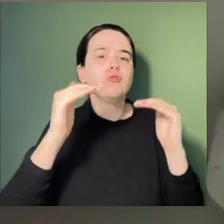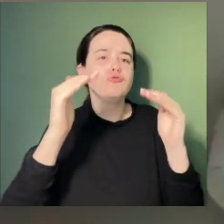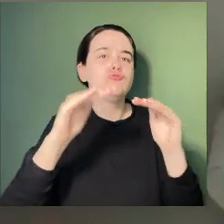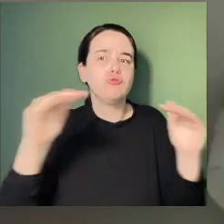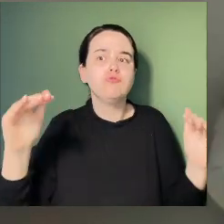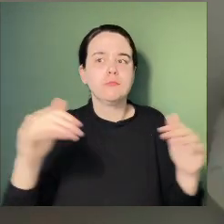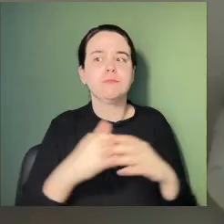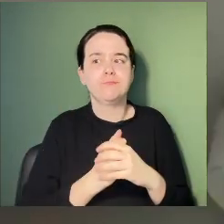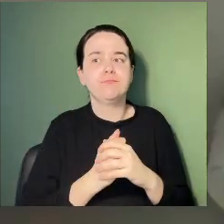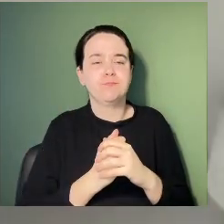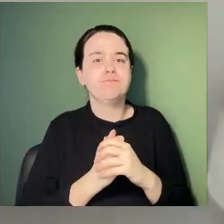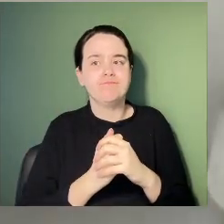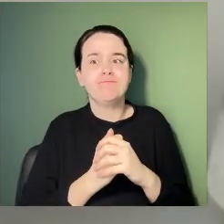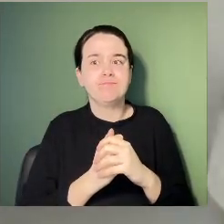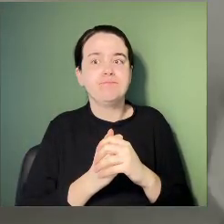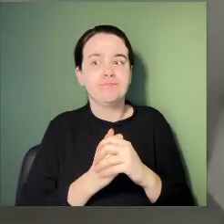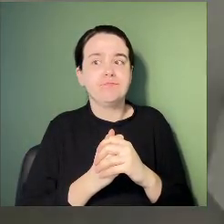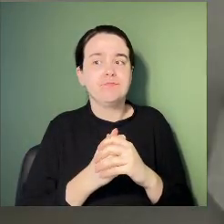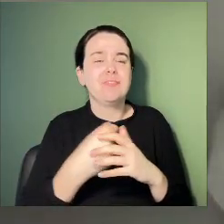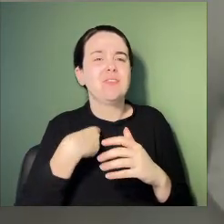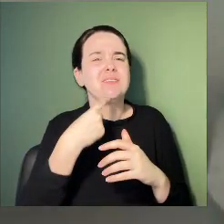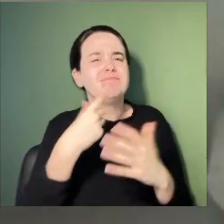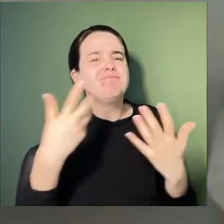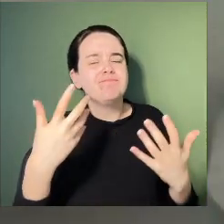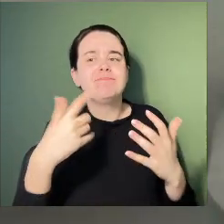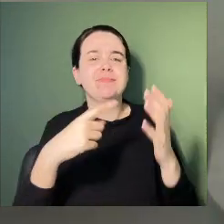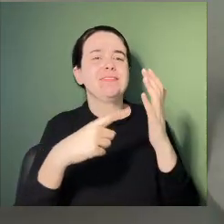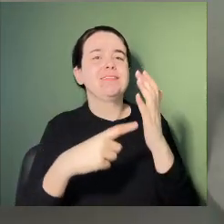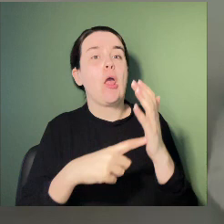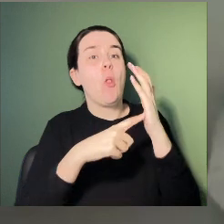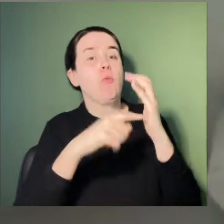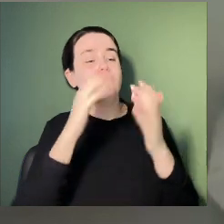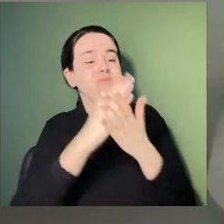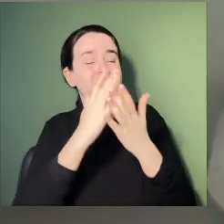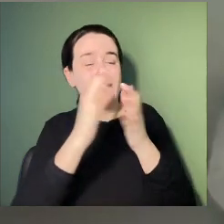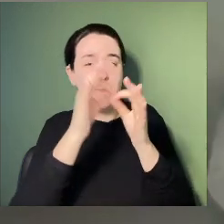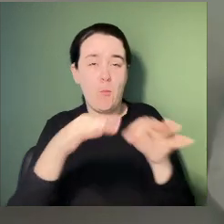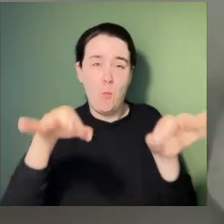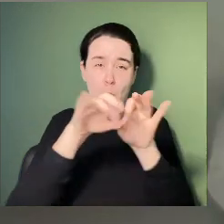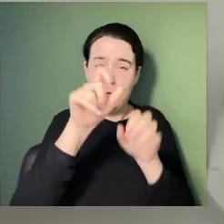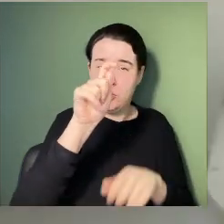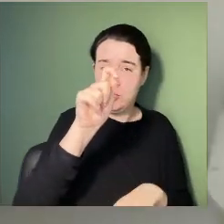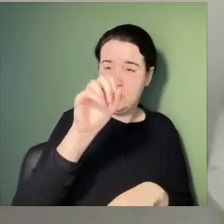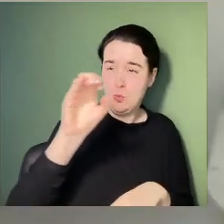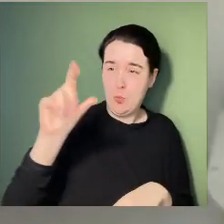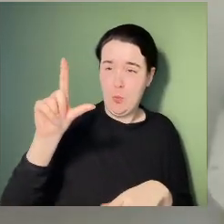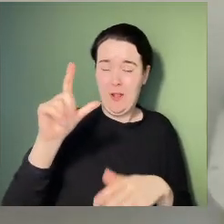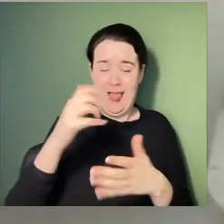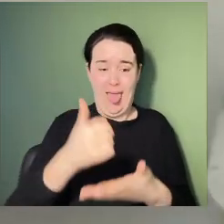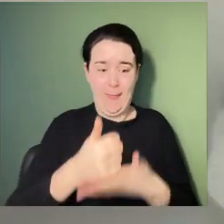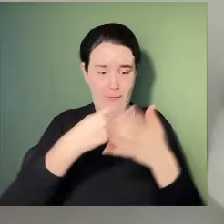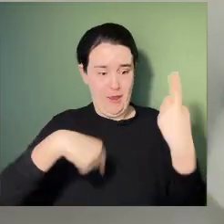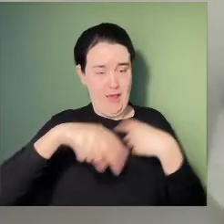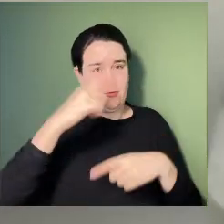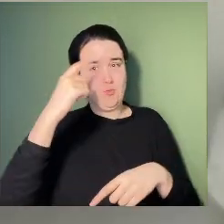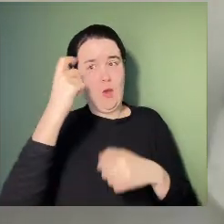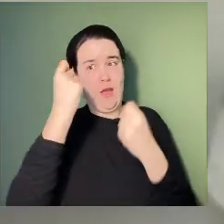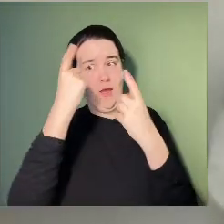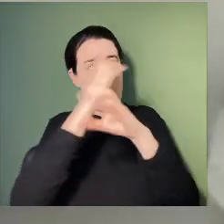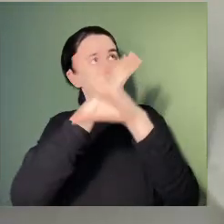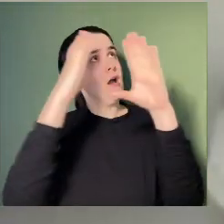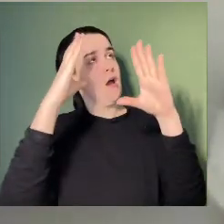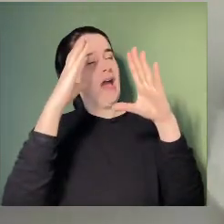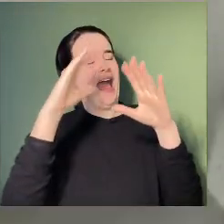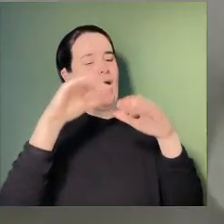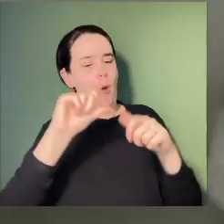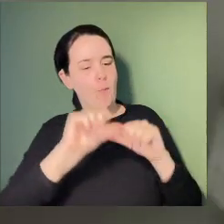So I would like to say that technology is a very great tool that is helping us, enhance